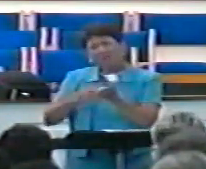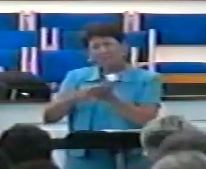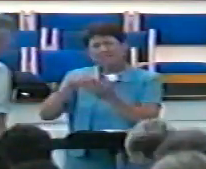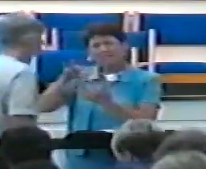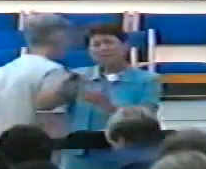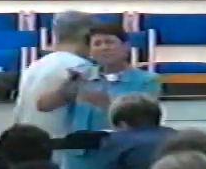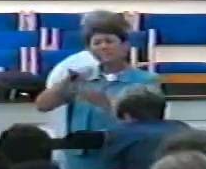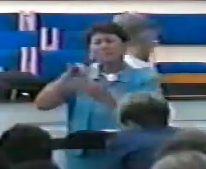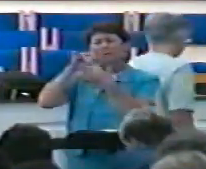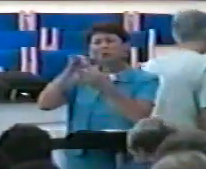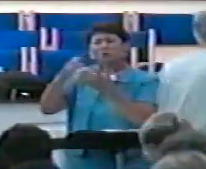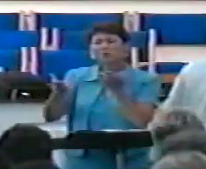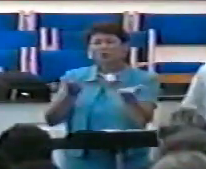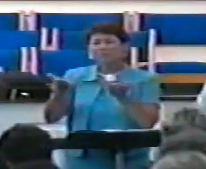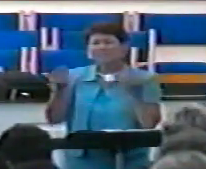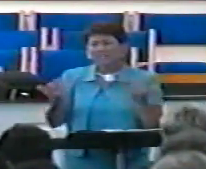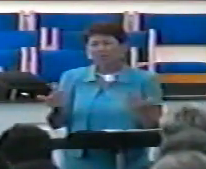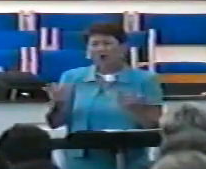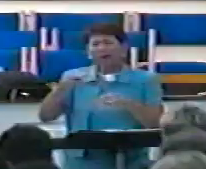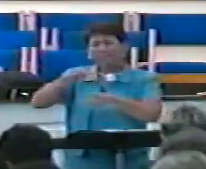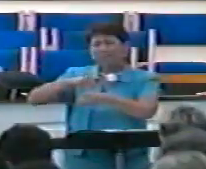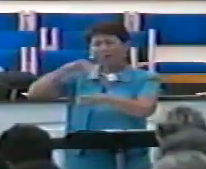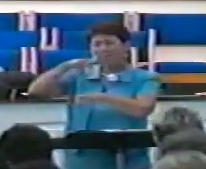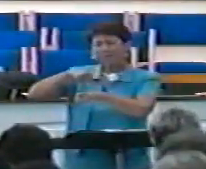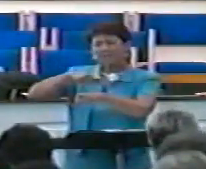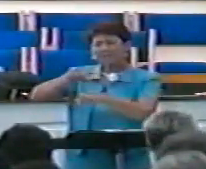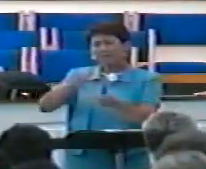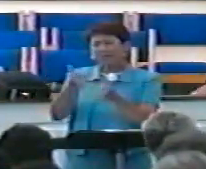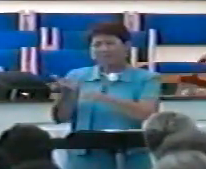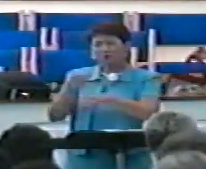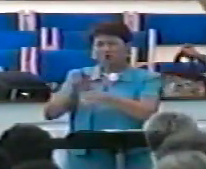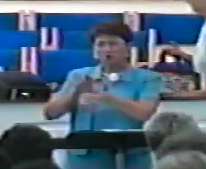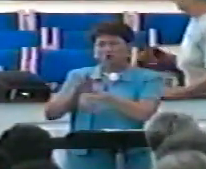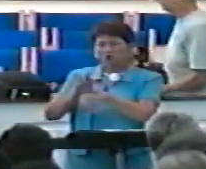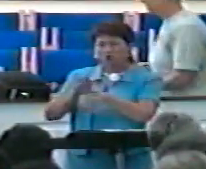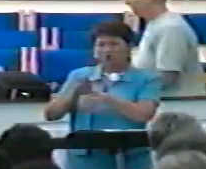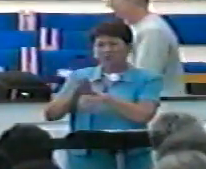here at Mount Pisgah Baptist Church.